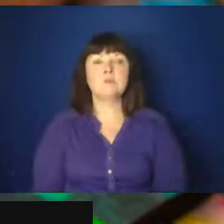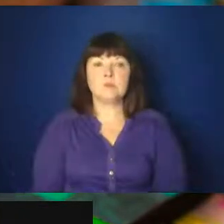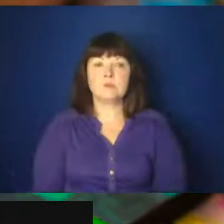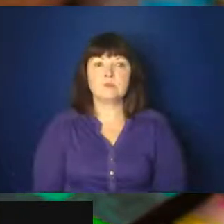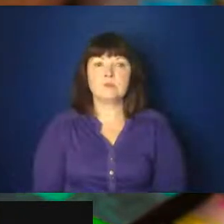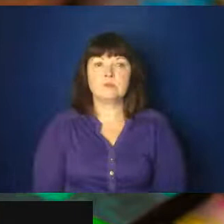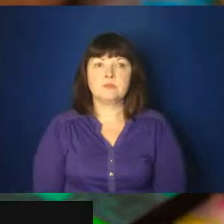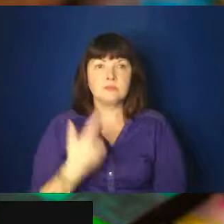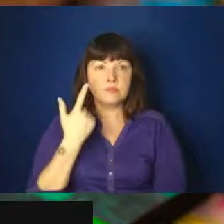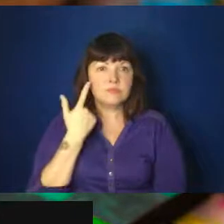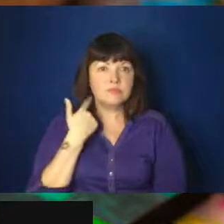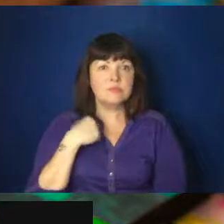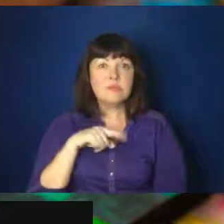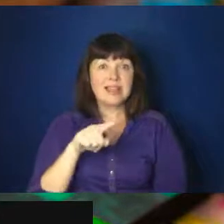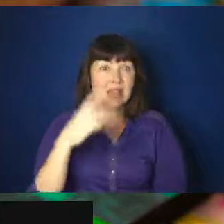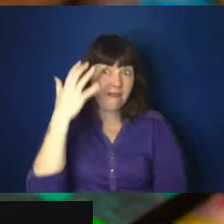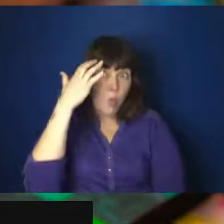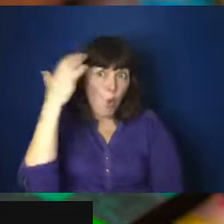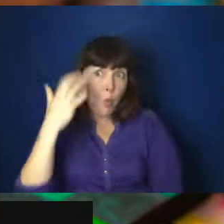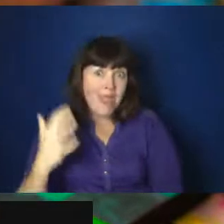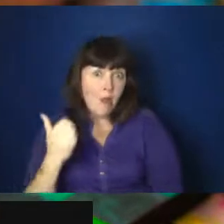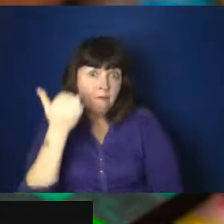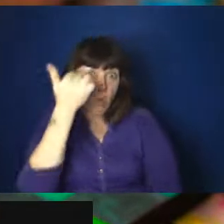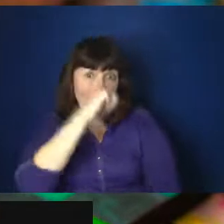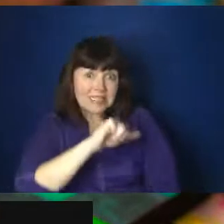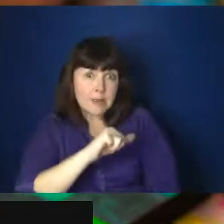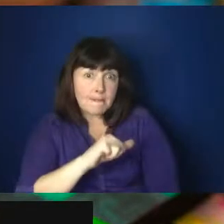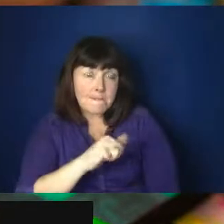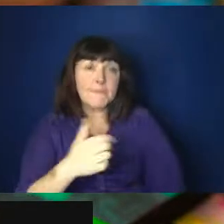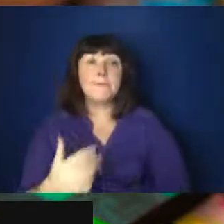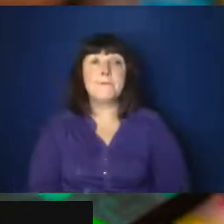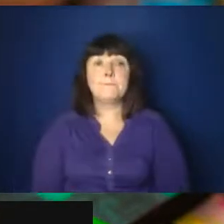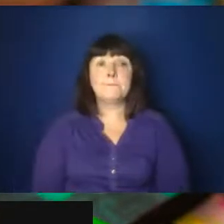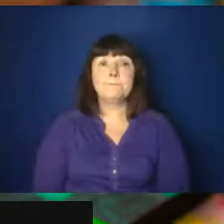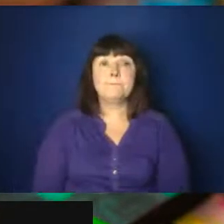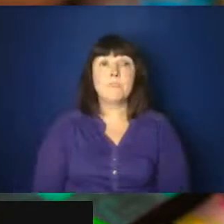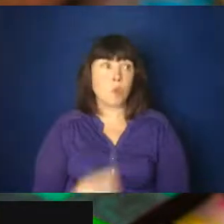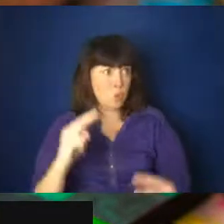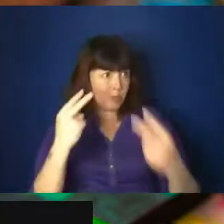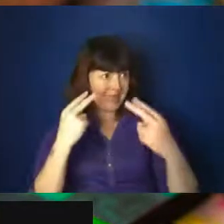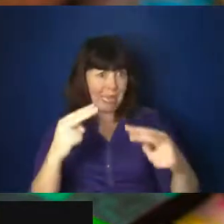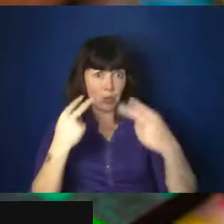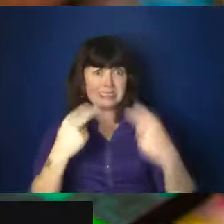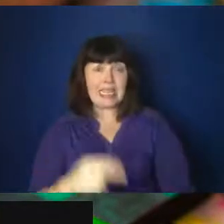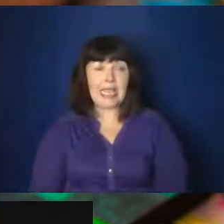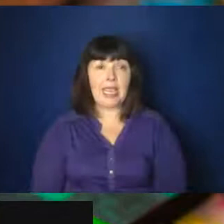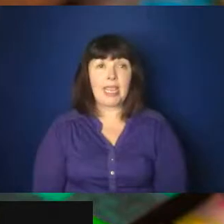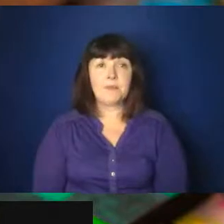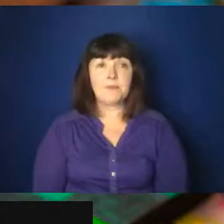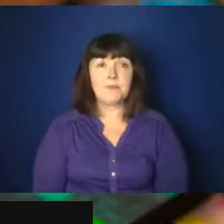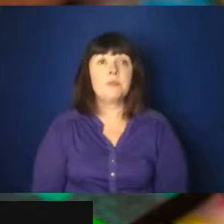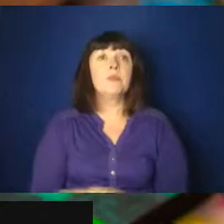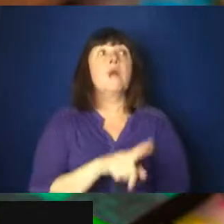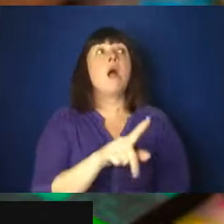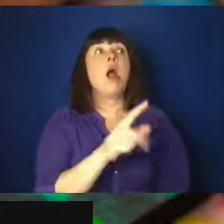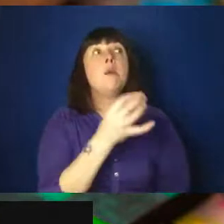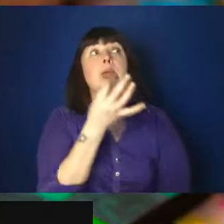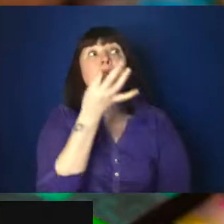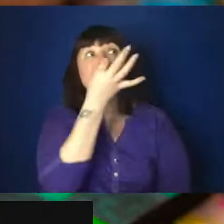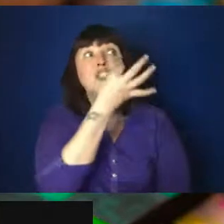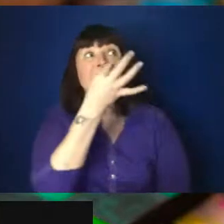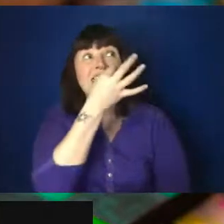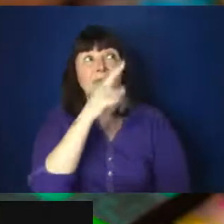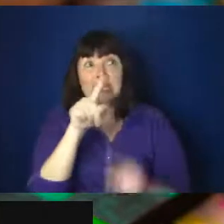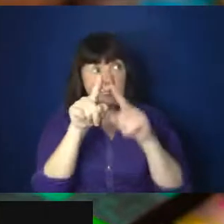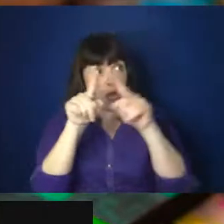And can we see your wig of wisdom? Yeah. You see it? So we might need Jasmine to put the picture of